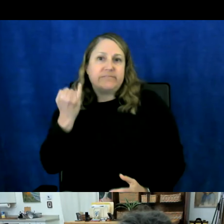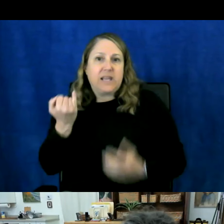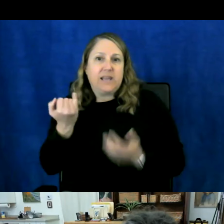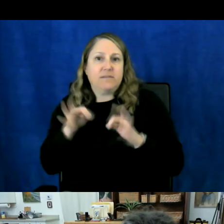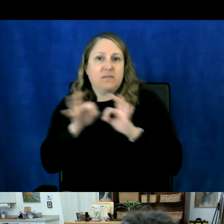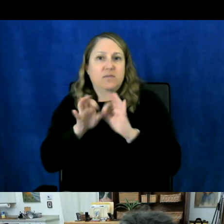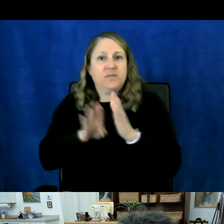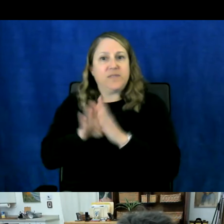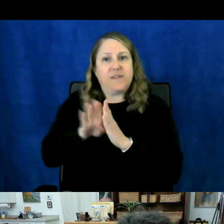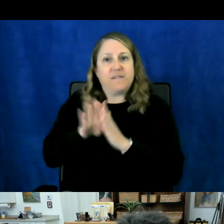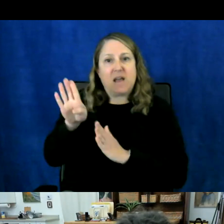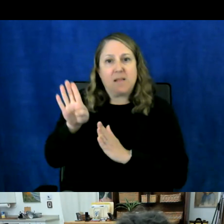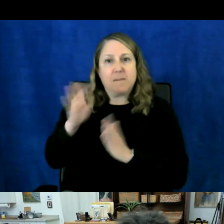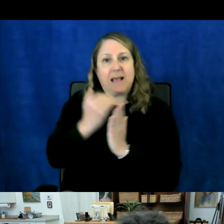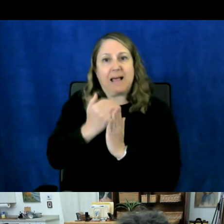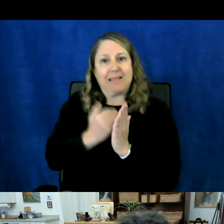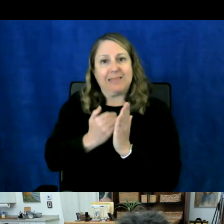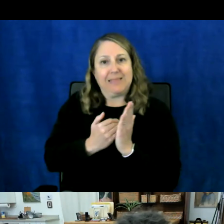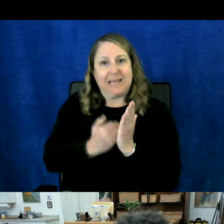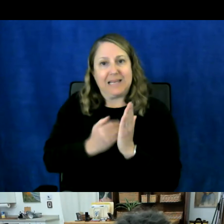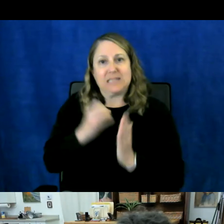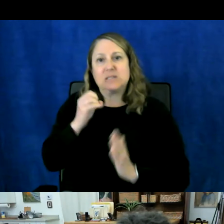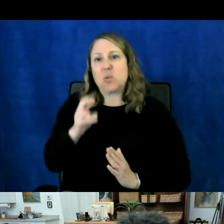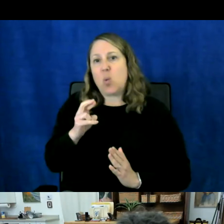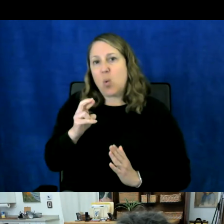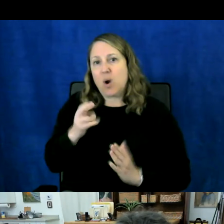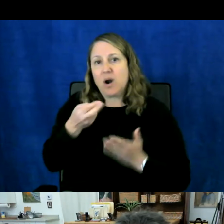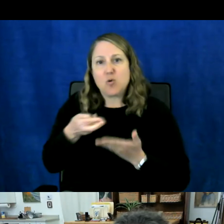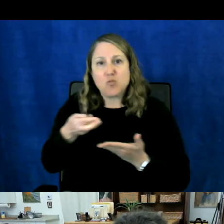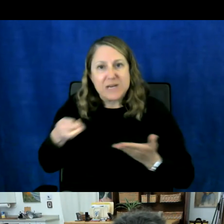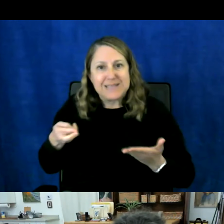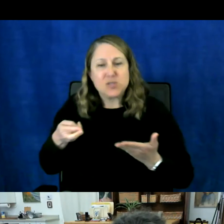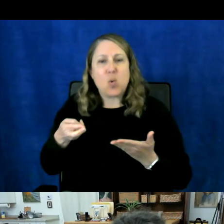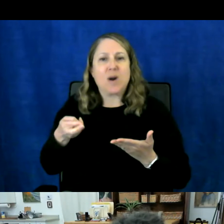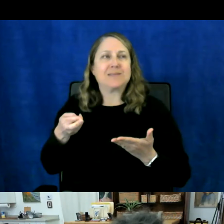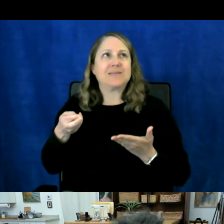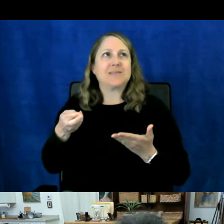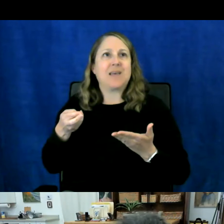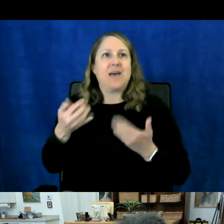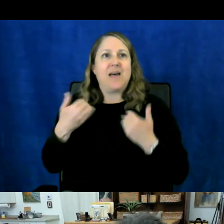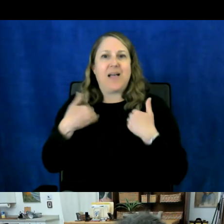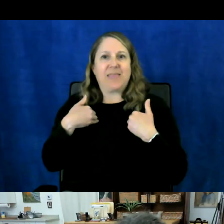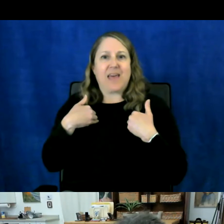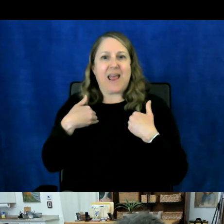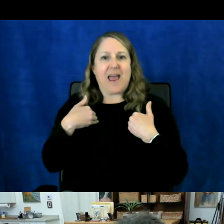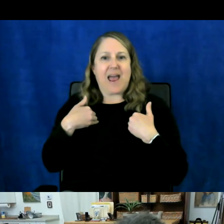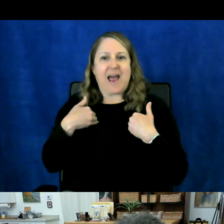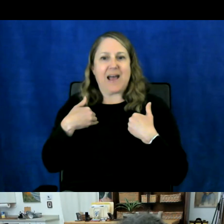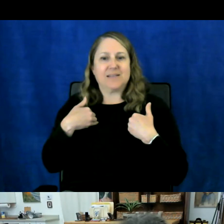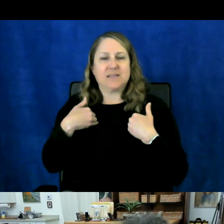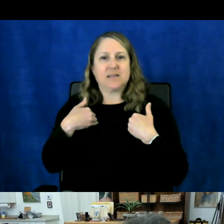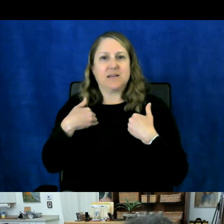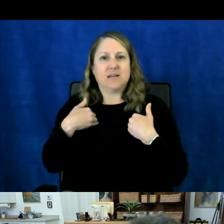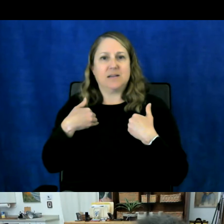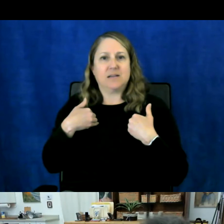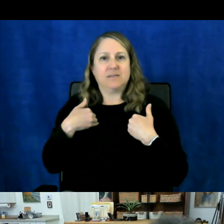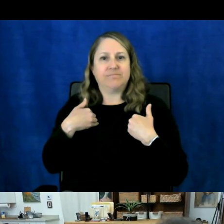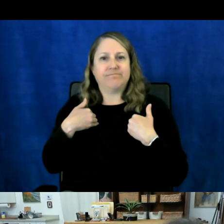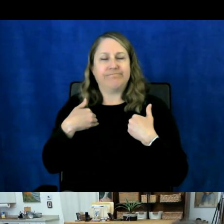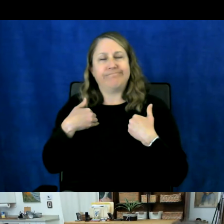a list or a resource that had the